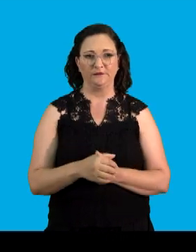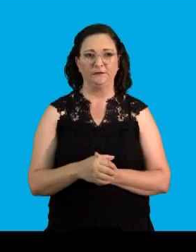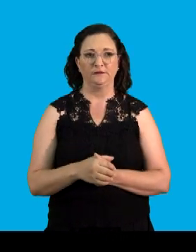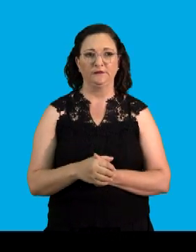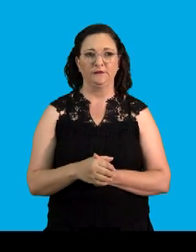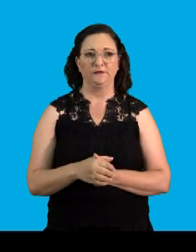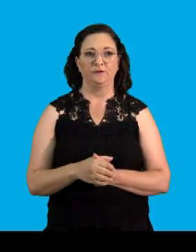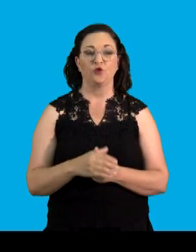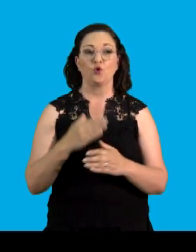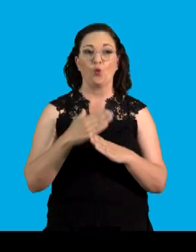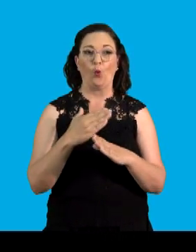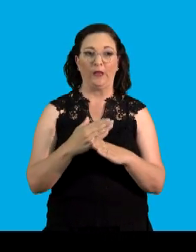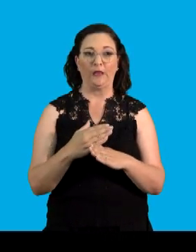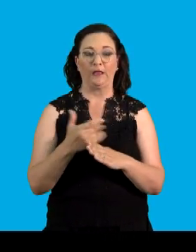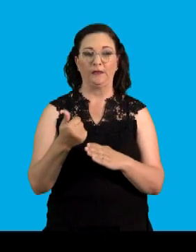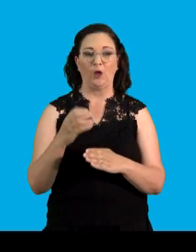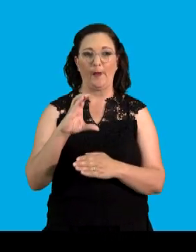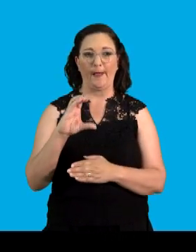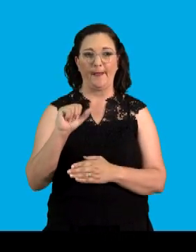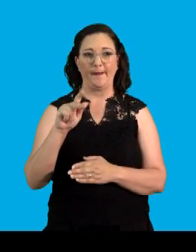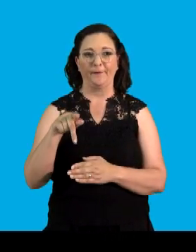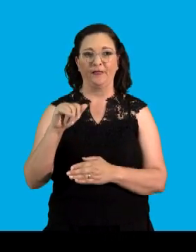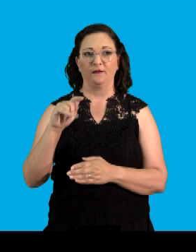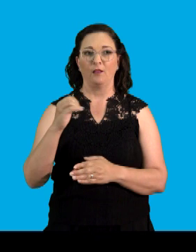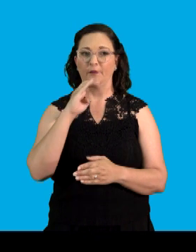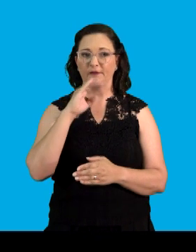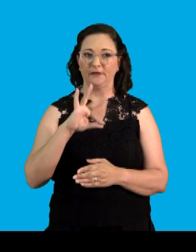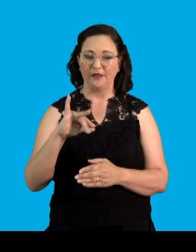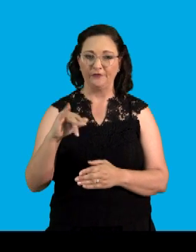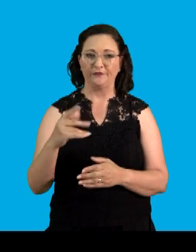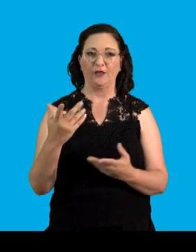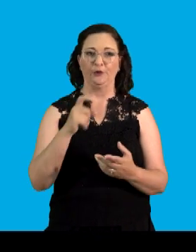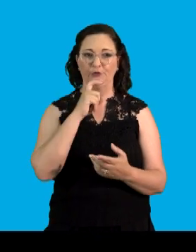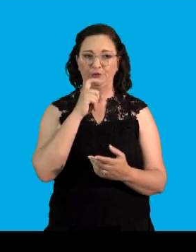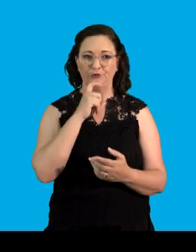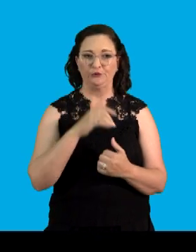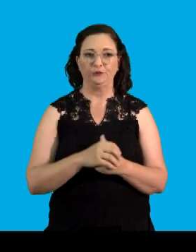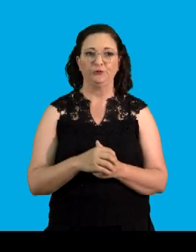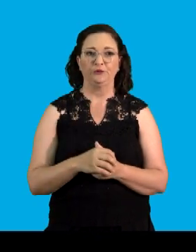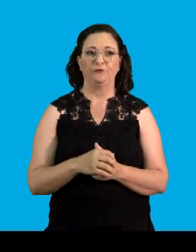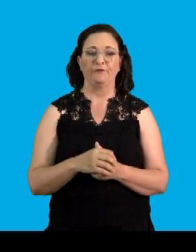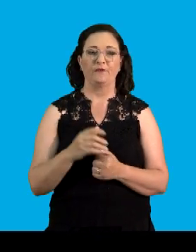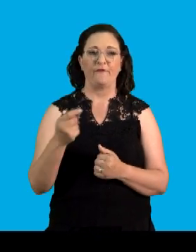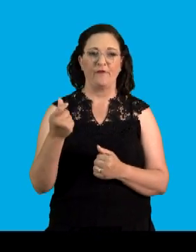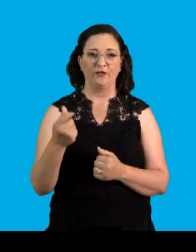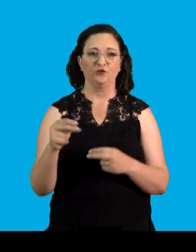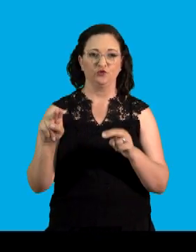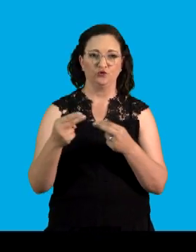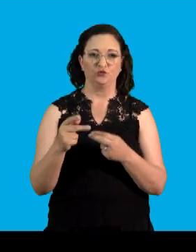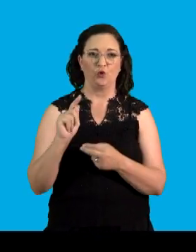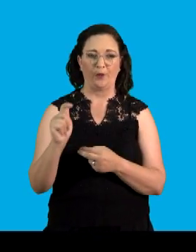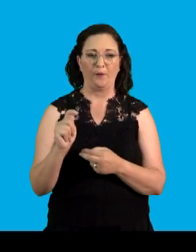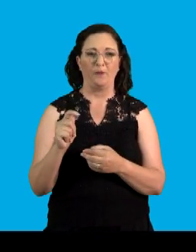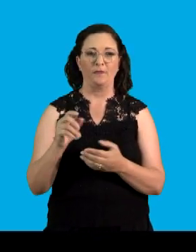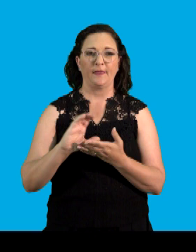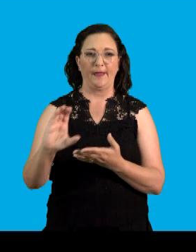business, whereas working capital, money is used for day-to-day activity, finances the short-term capital of the business.